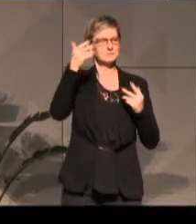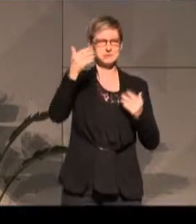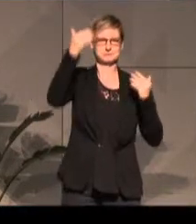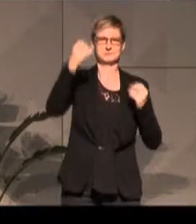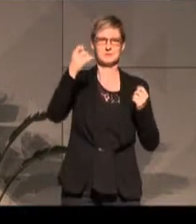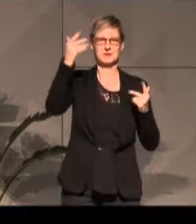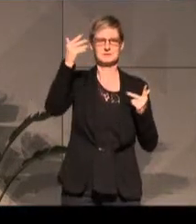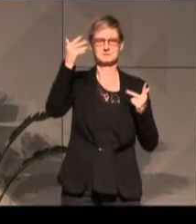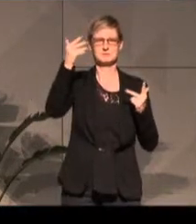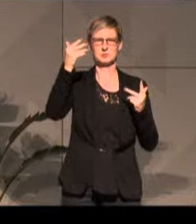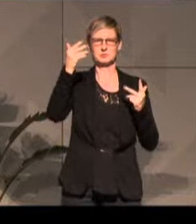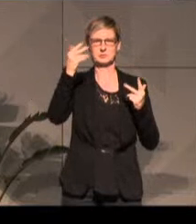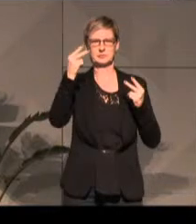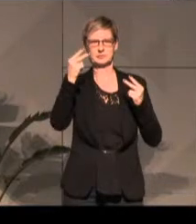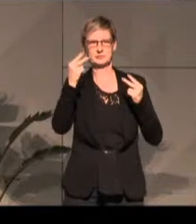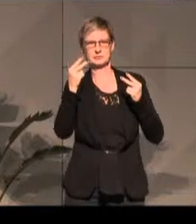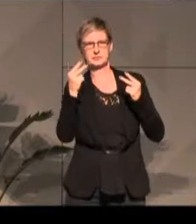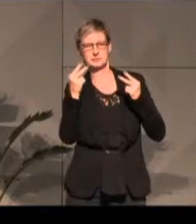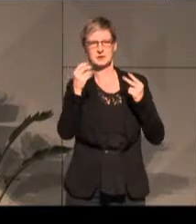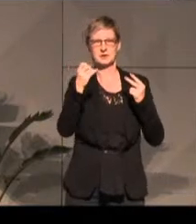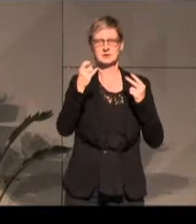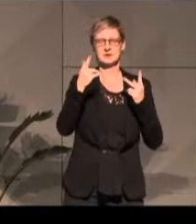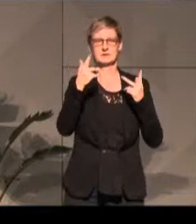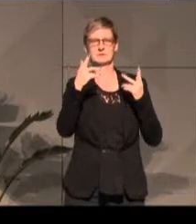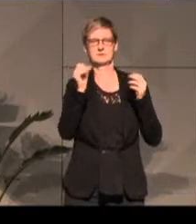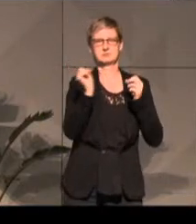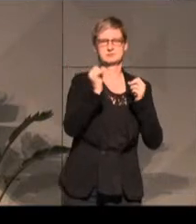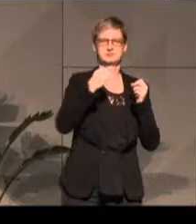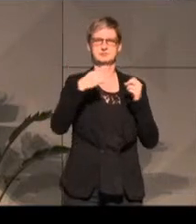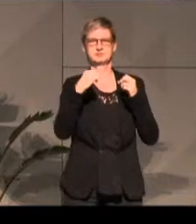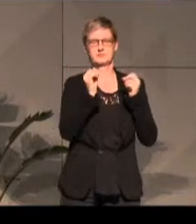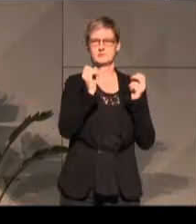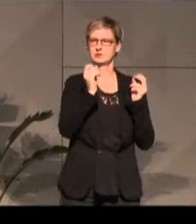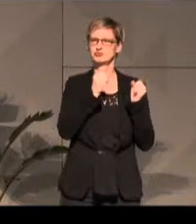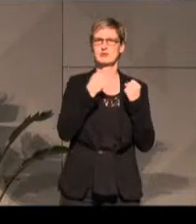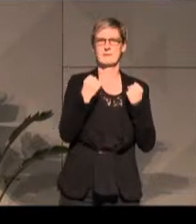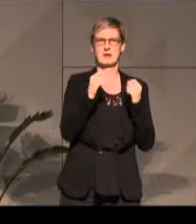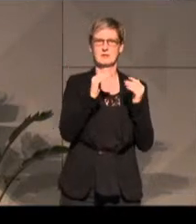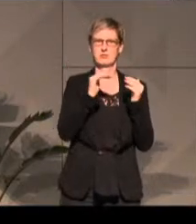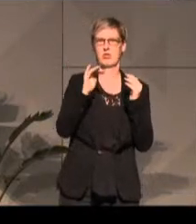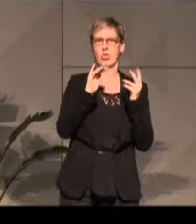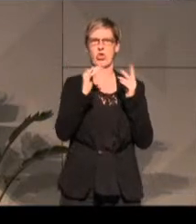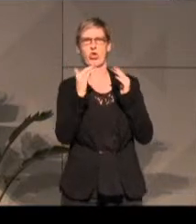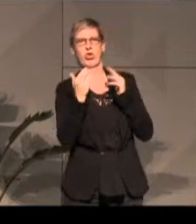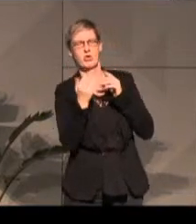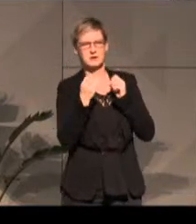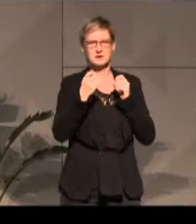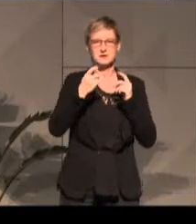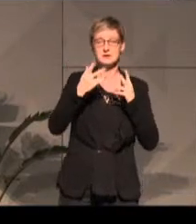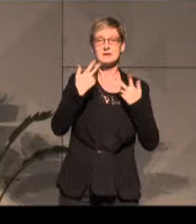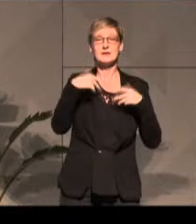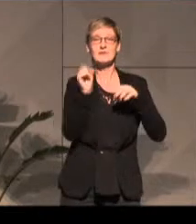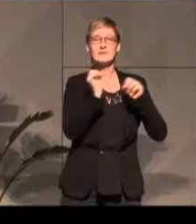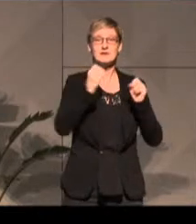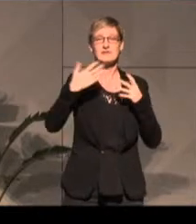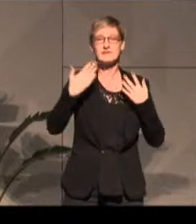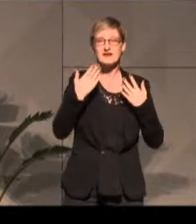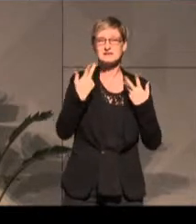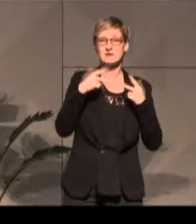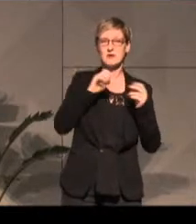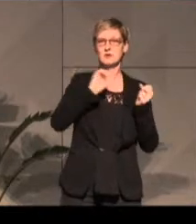quickly than the rest of the world, and that makes for a less pronounced contrast, then this jet stream